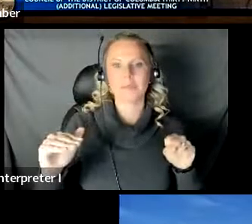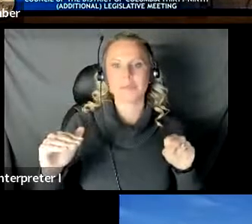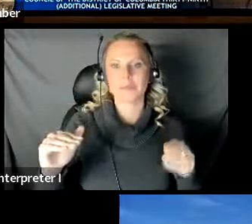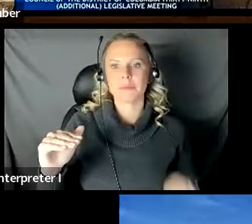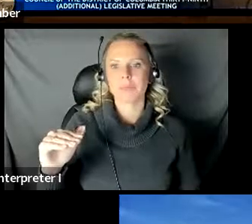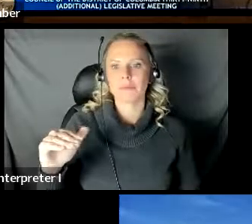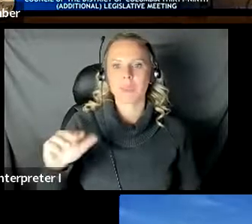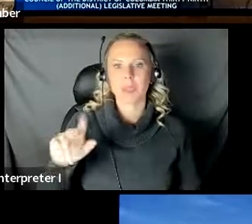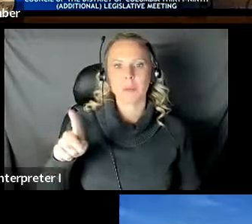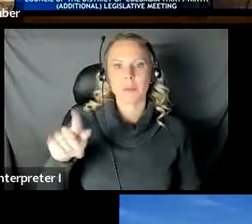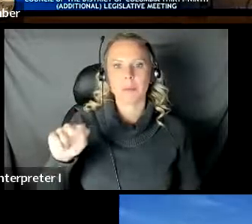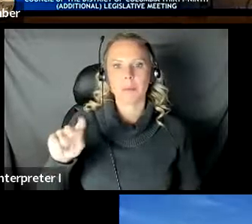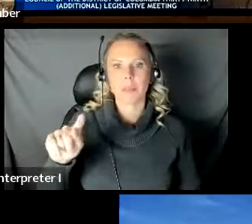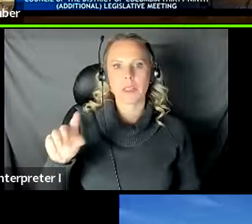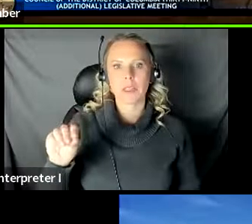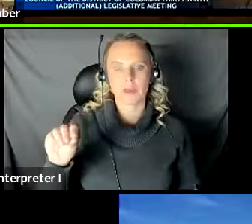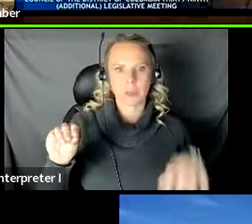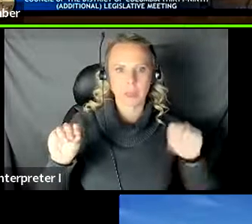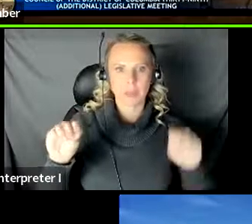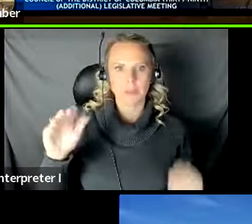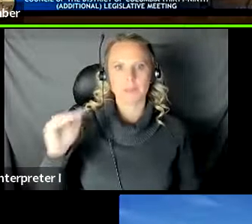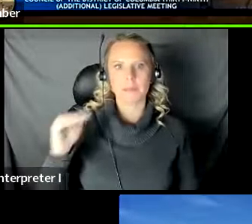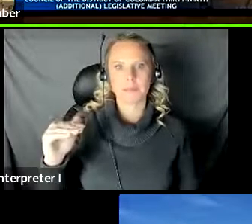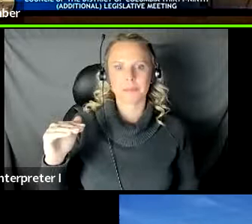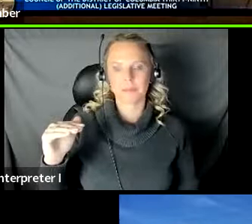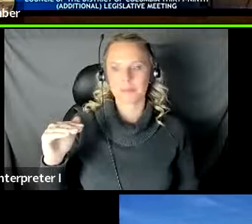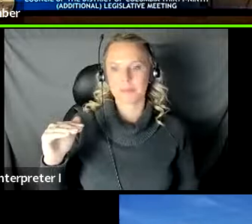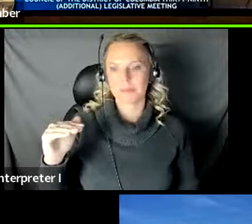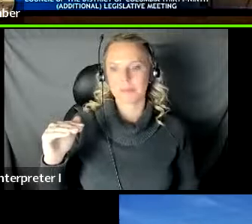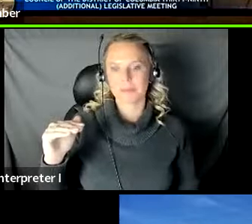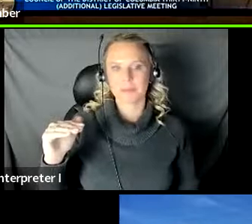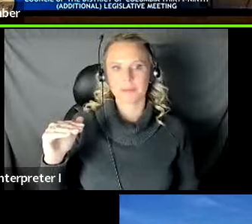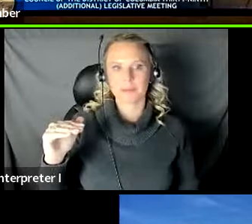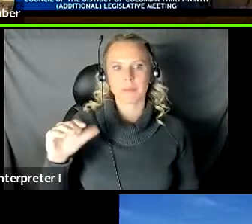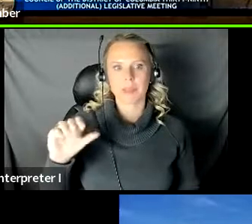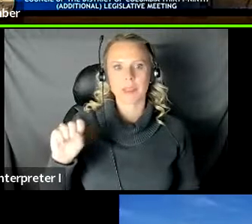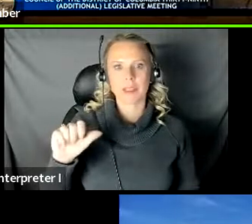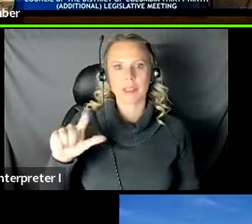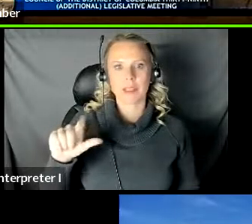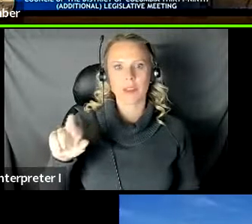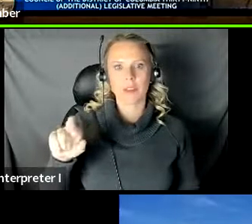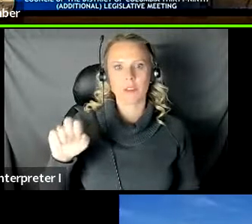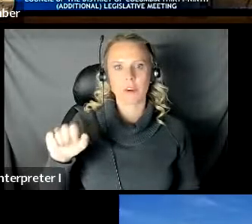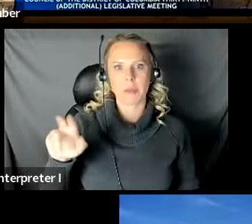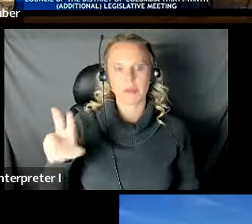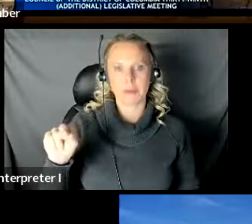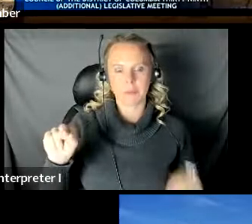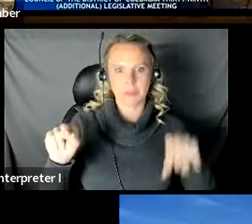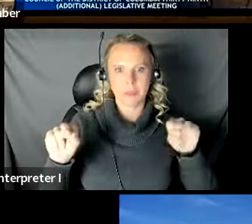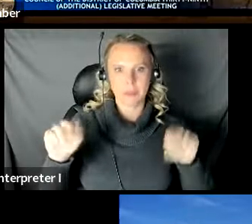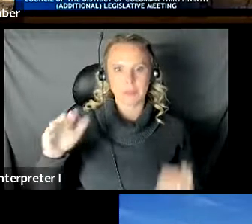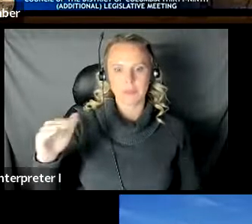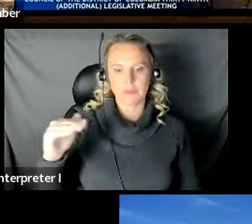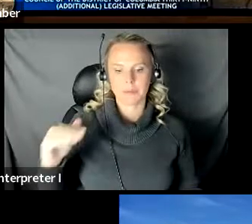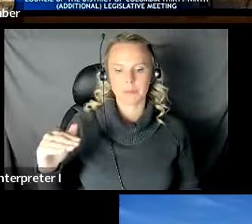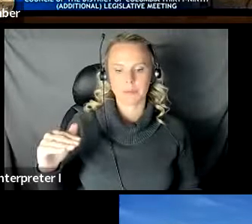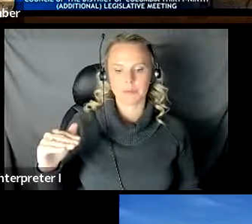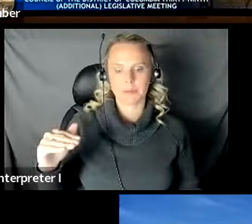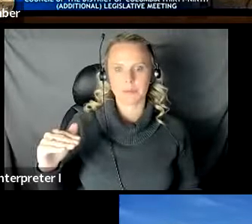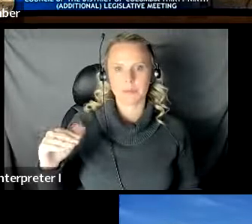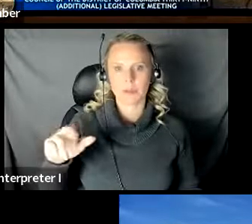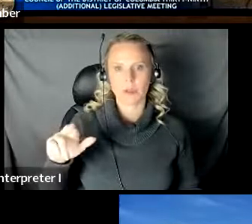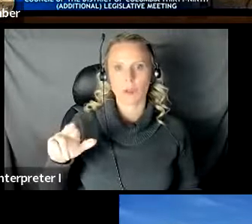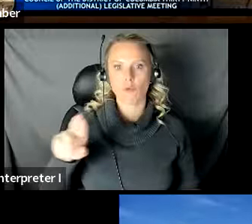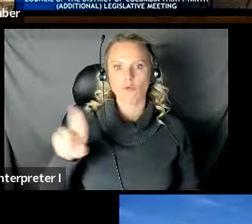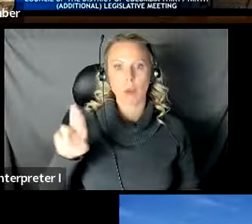yes. Councilmember Pinto. Yes. Councilmember Pinto votes yes. Councilmember Silverman. Yes. Councilmember Silverman votes yes. Councilmember